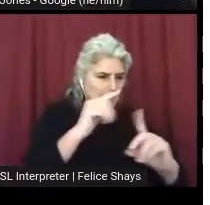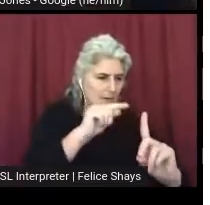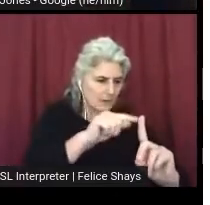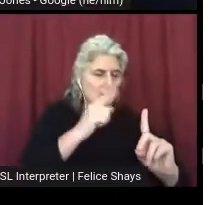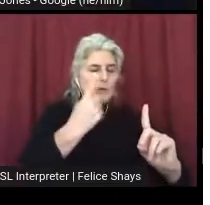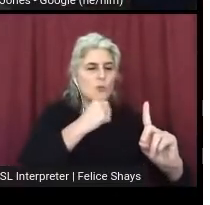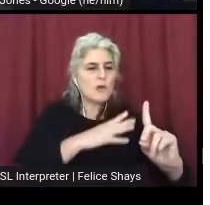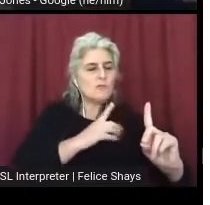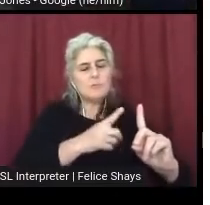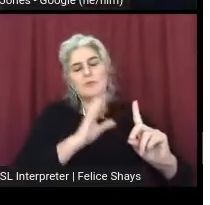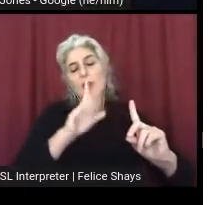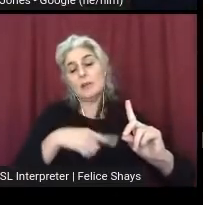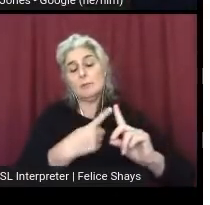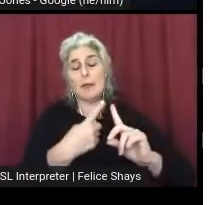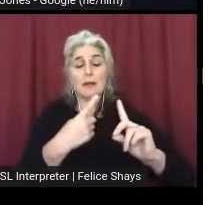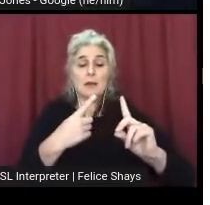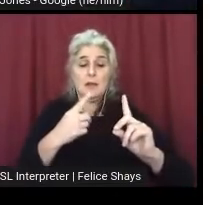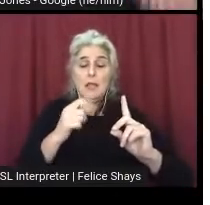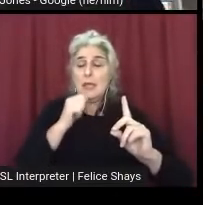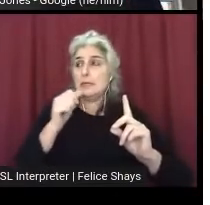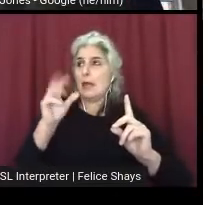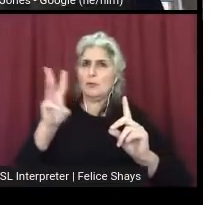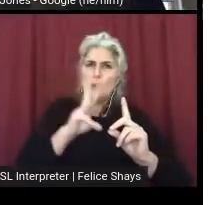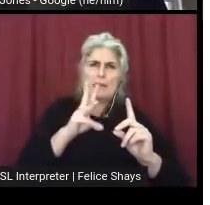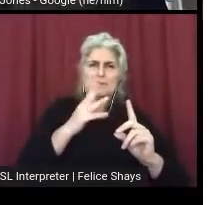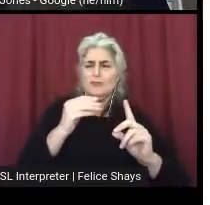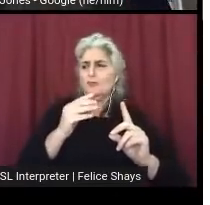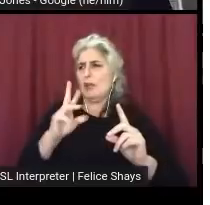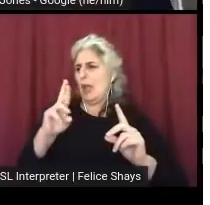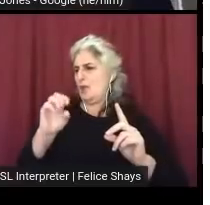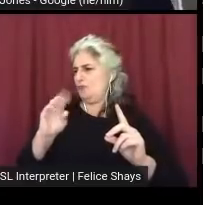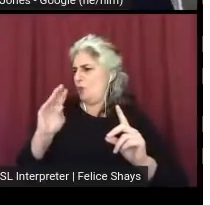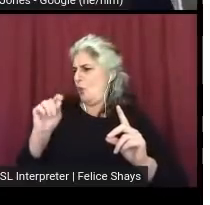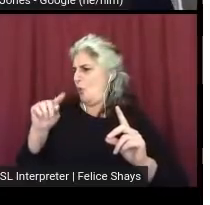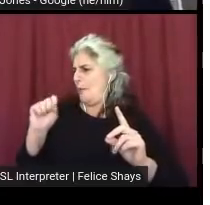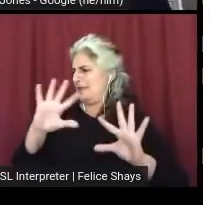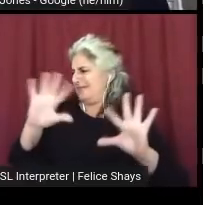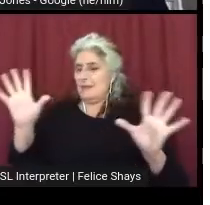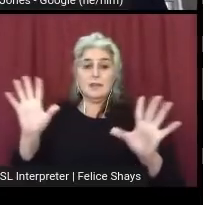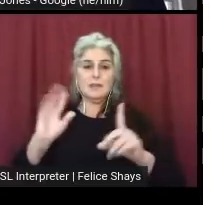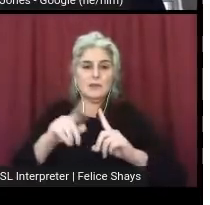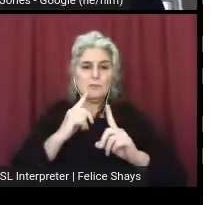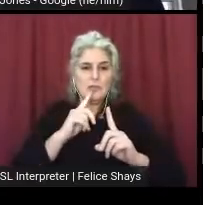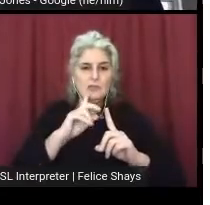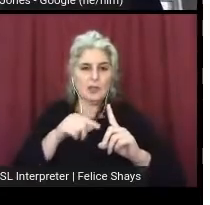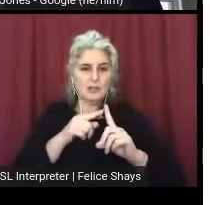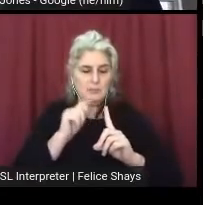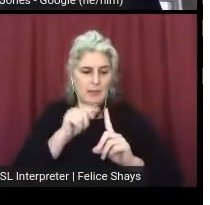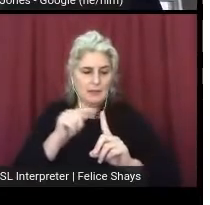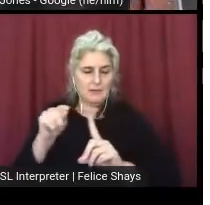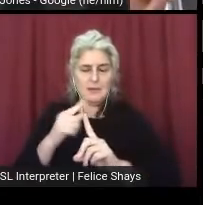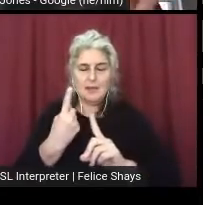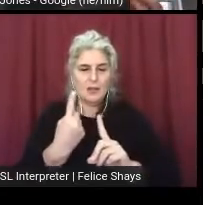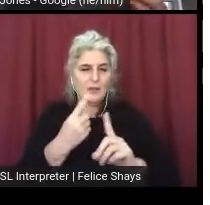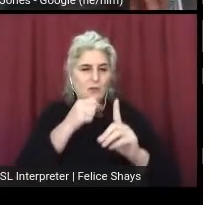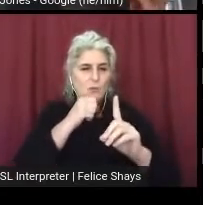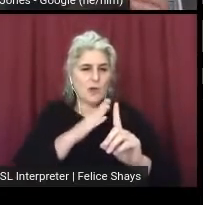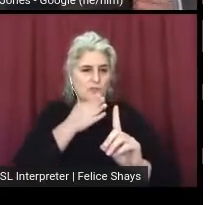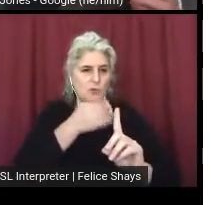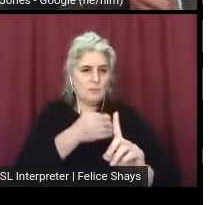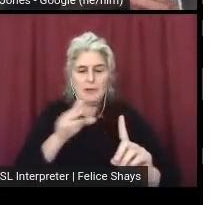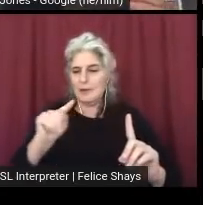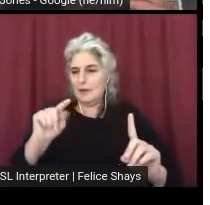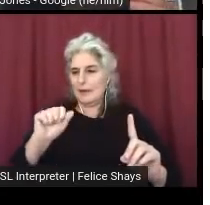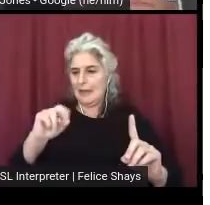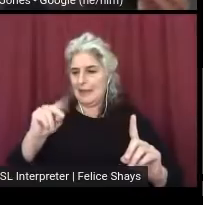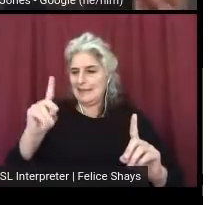its robots and all of these levels of conflict, but the entire story through the eyes of Tandy Newton. And that drew